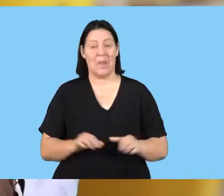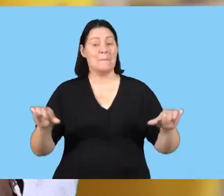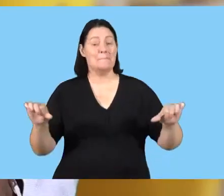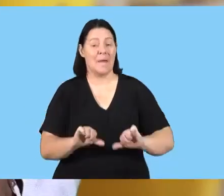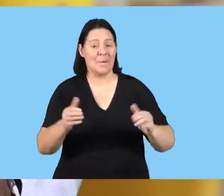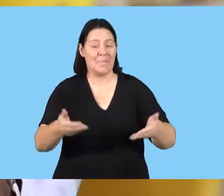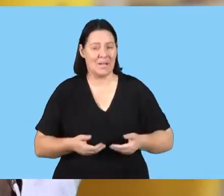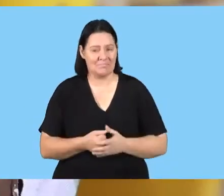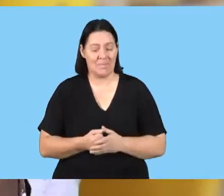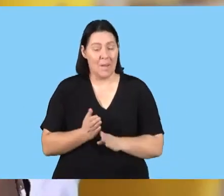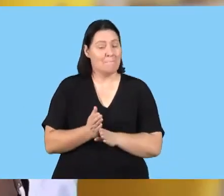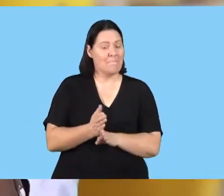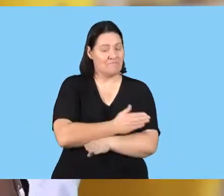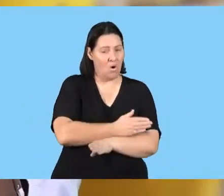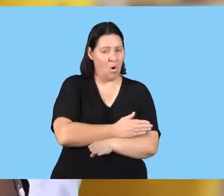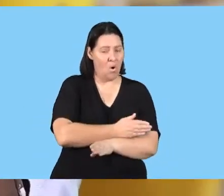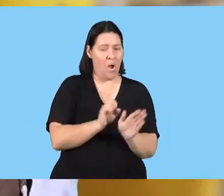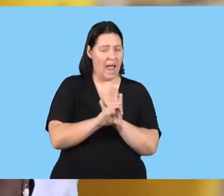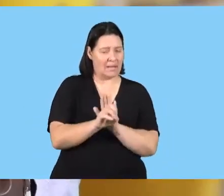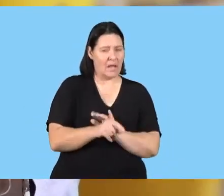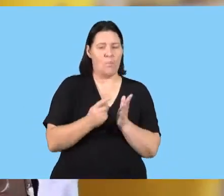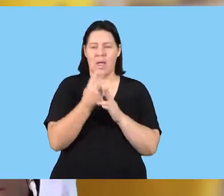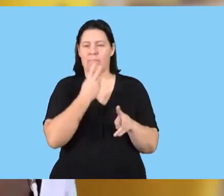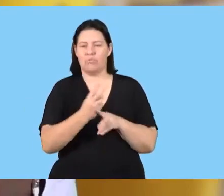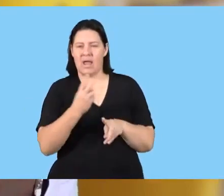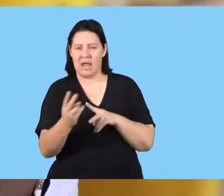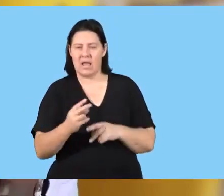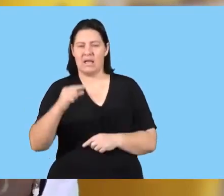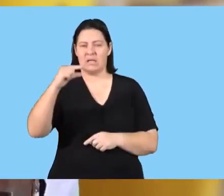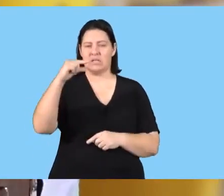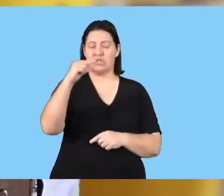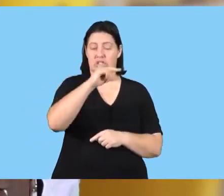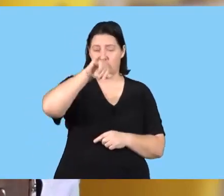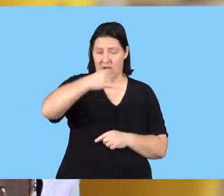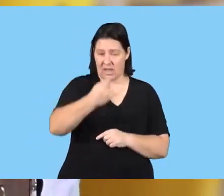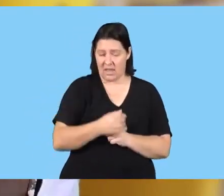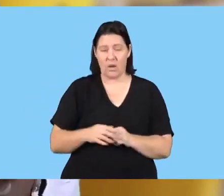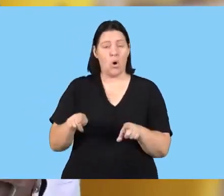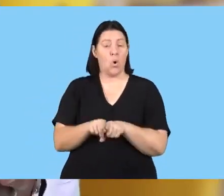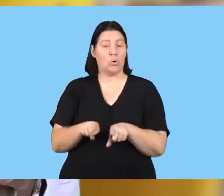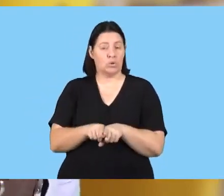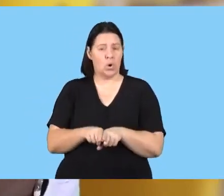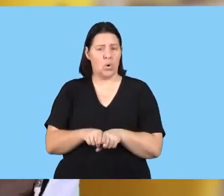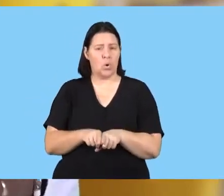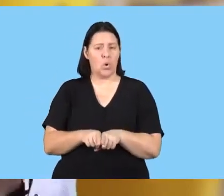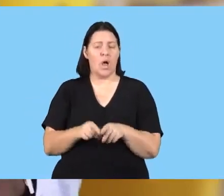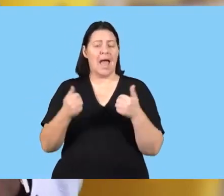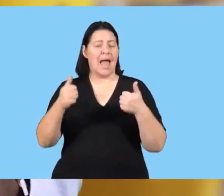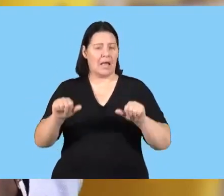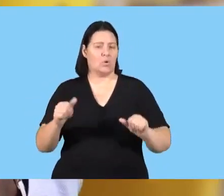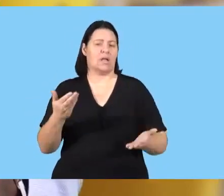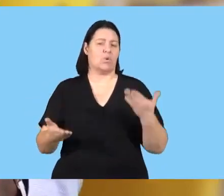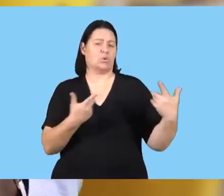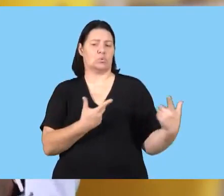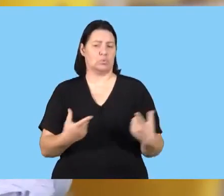Welcome back, dear learners. Before the ad break, we were able to prepare a general journal. We were also able to do the accounting